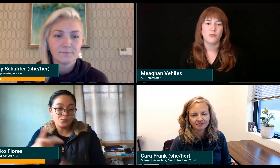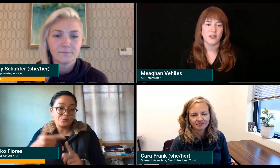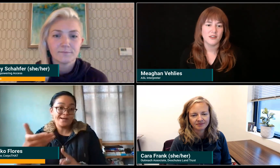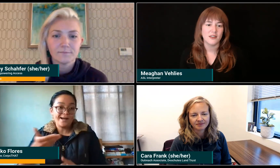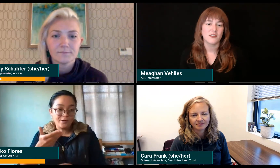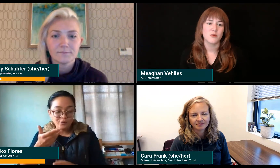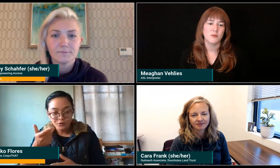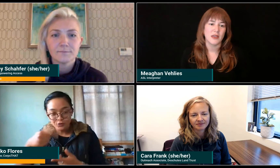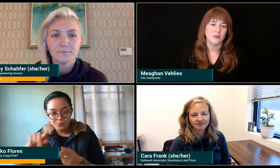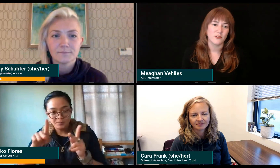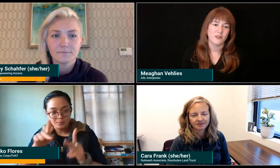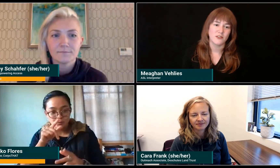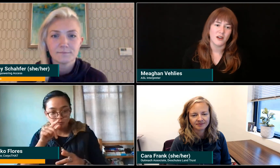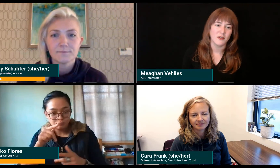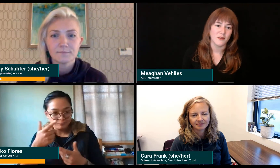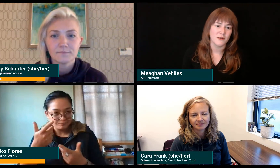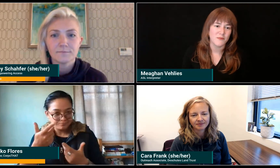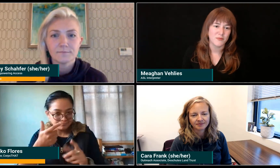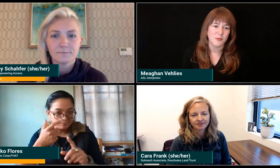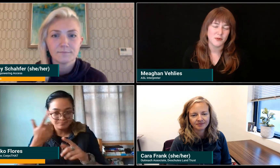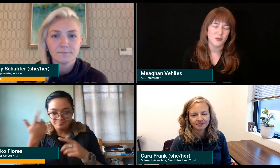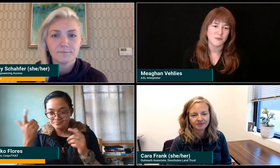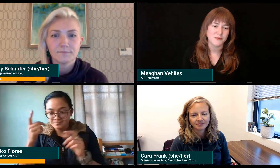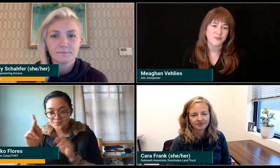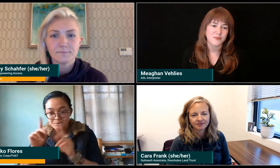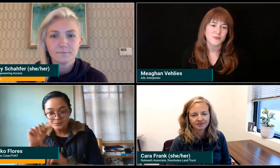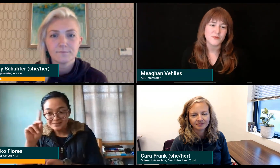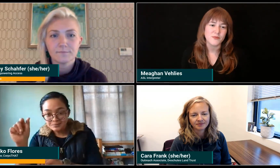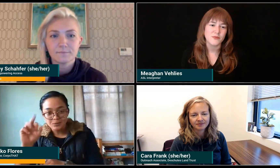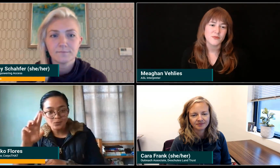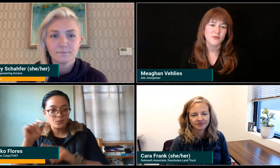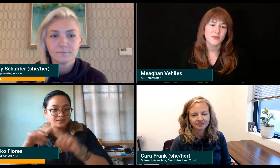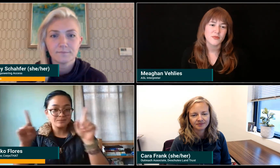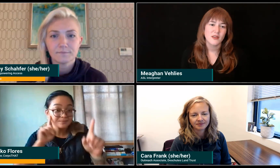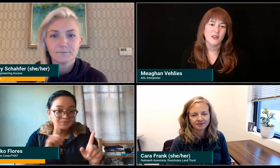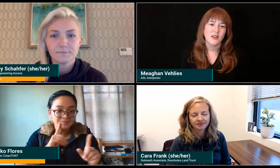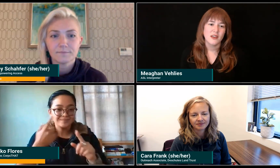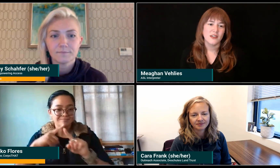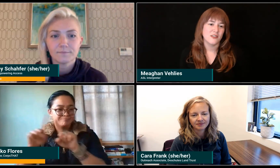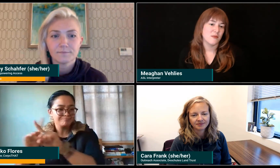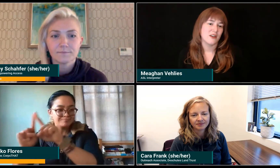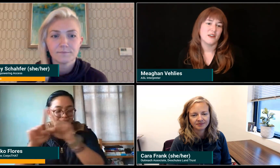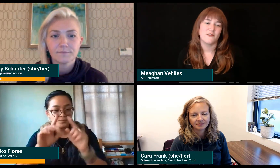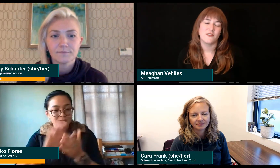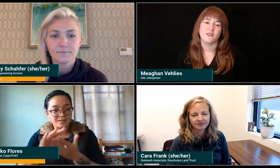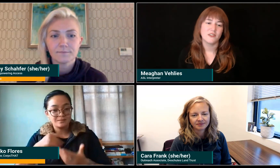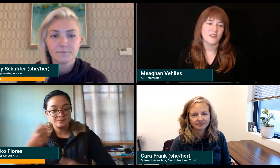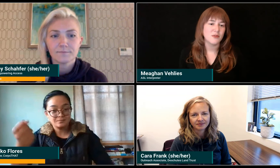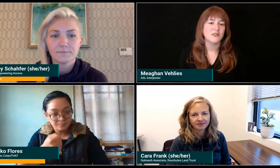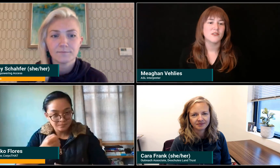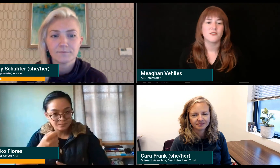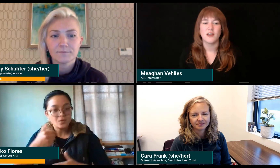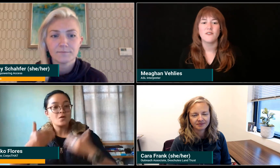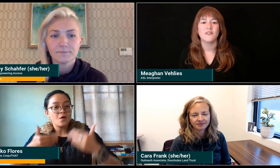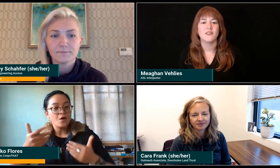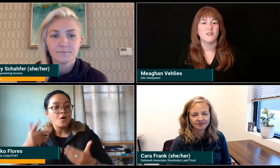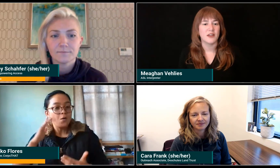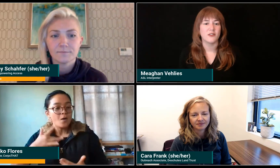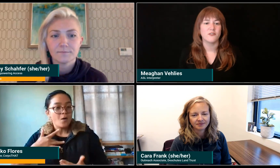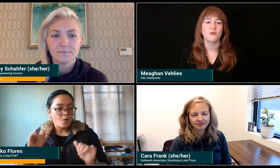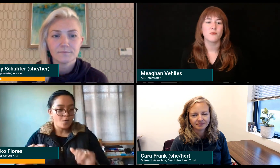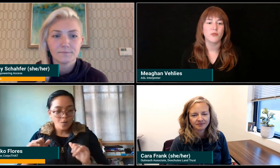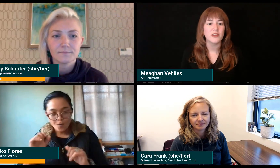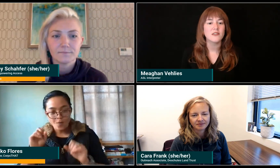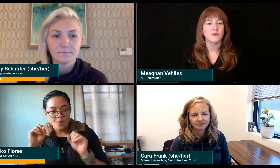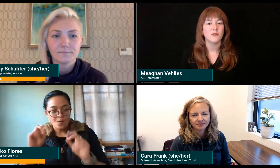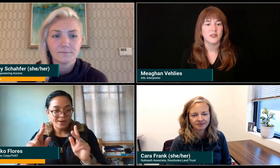to bring in an expert and pay them for their time. People It doesn't matter if they're disabled, if they're deaf, it doesn't matter.